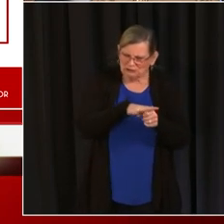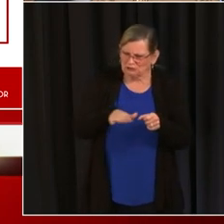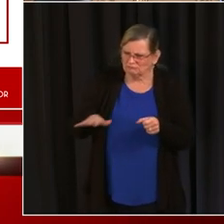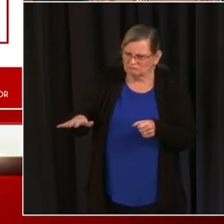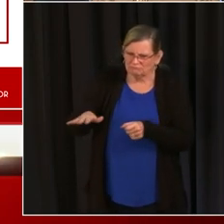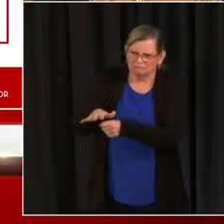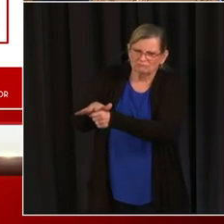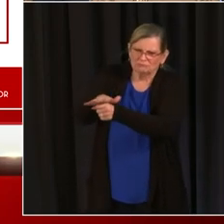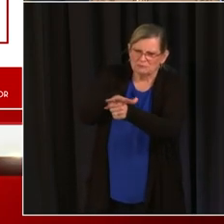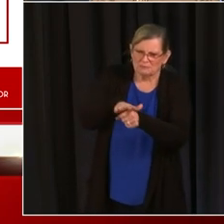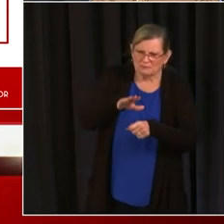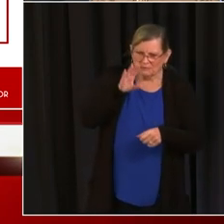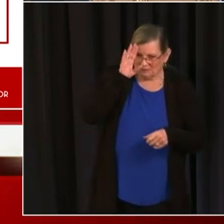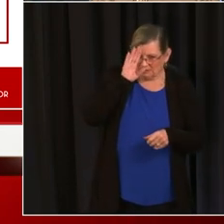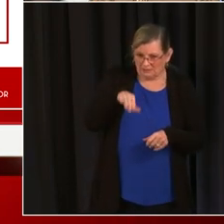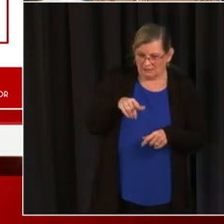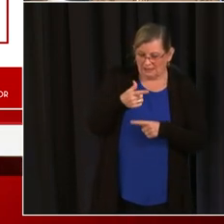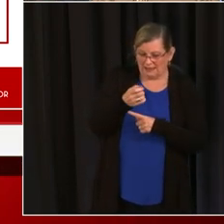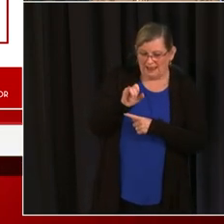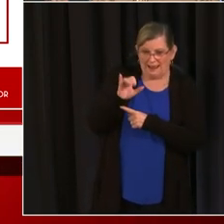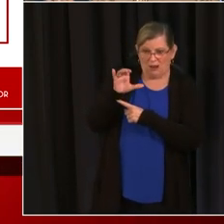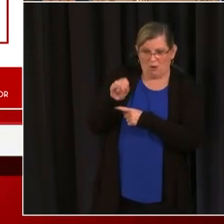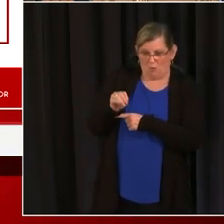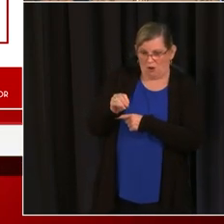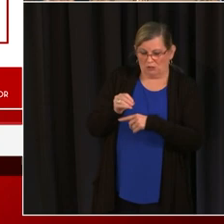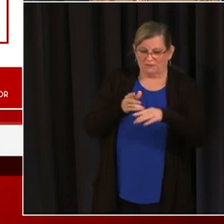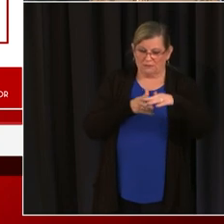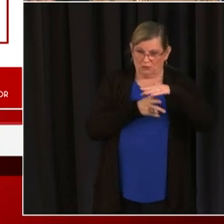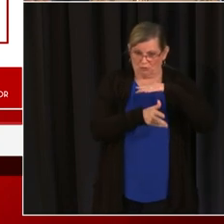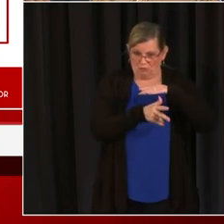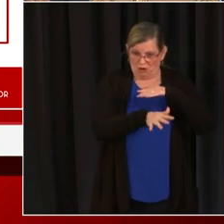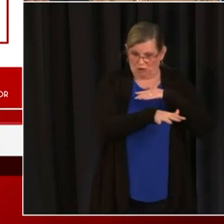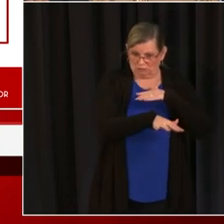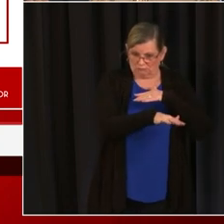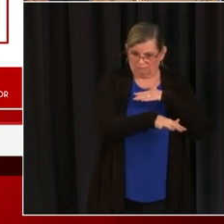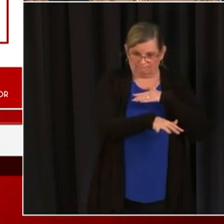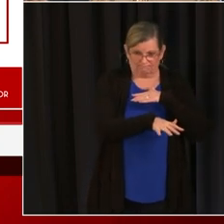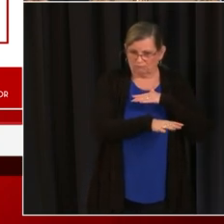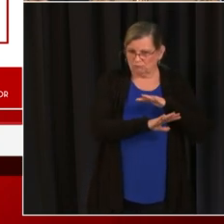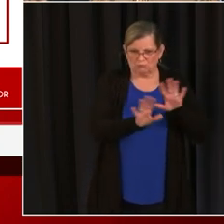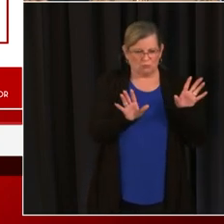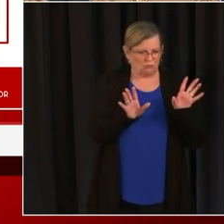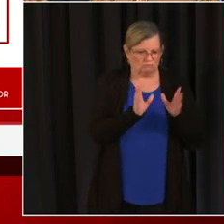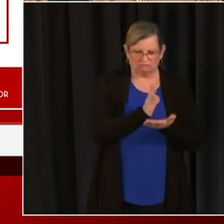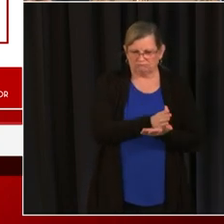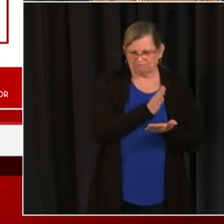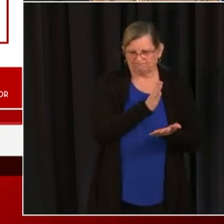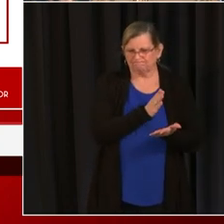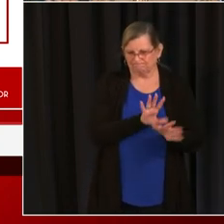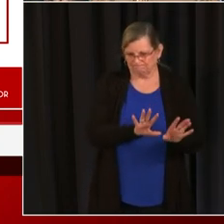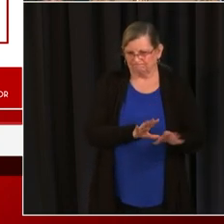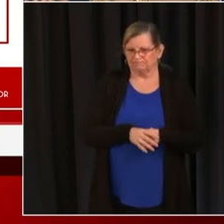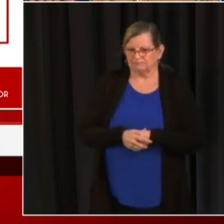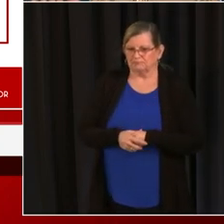Geico Garage at Nationals Park is going offline as a testing facility, but continue to go